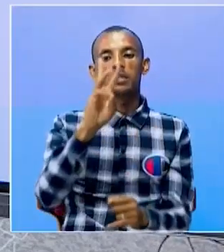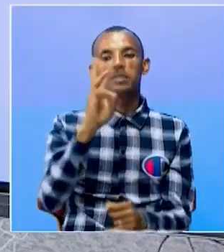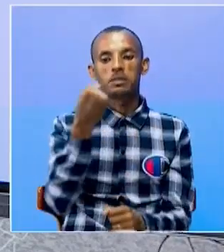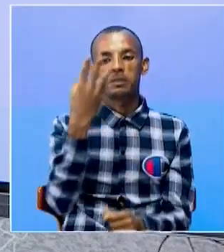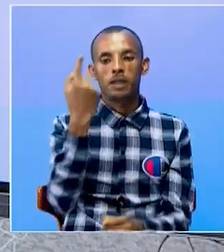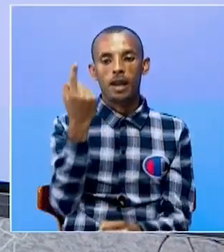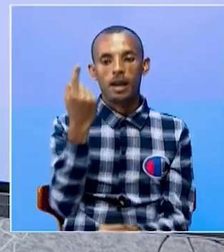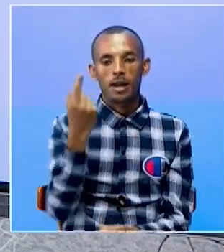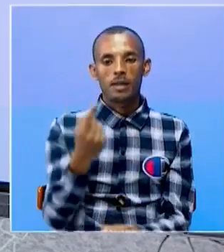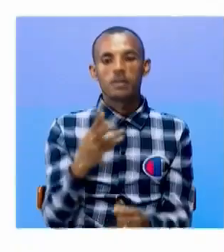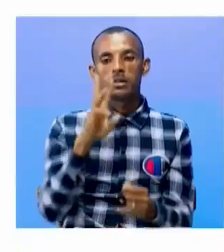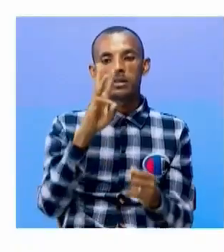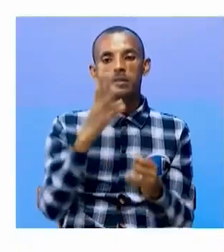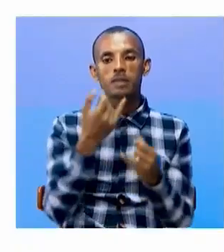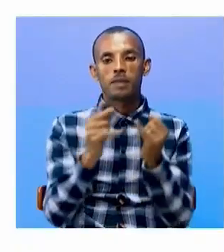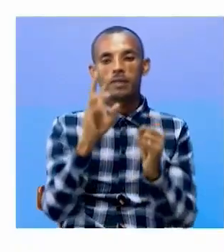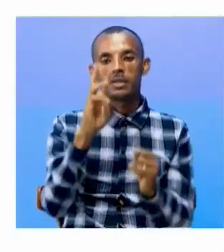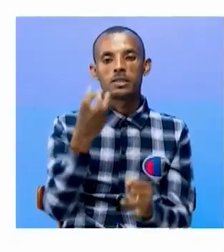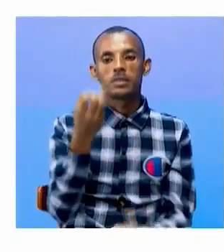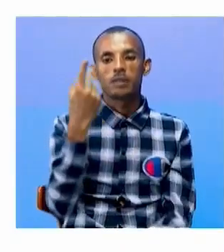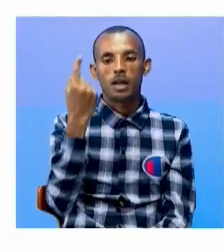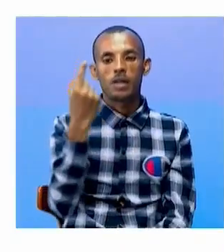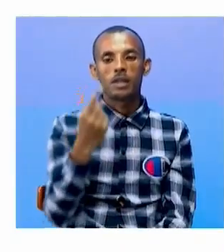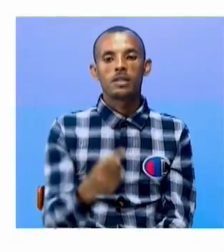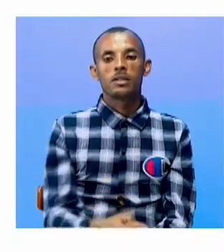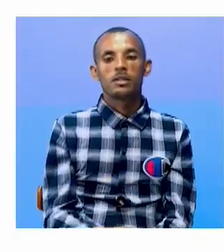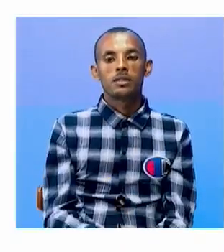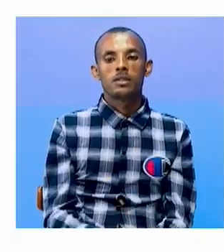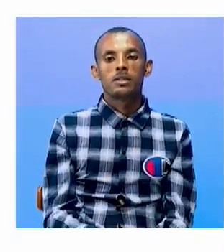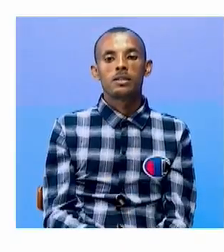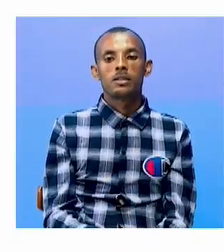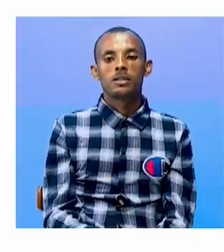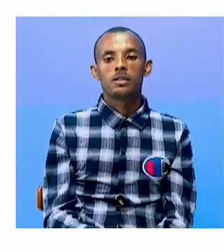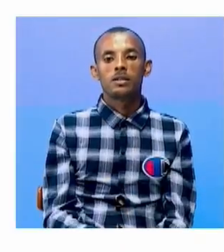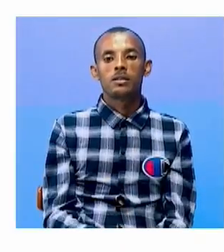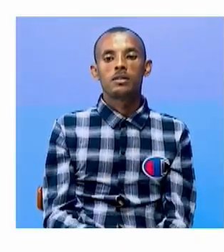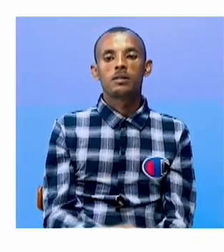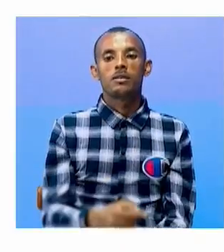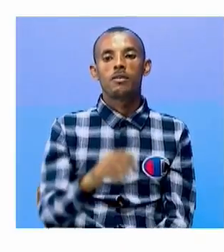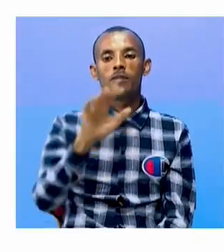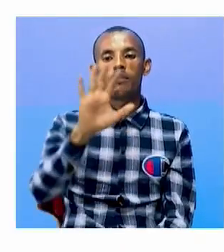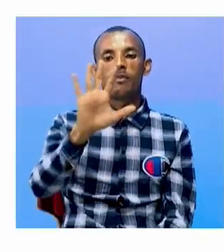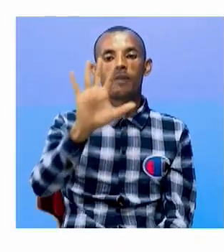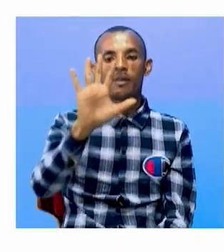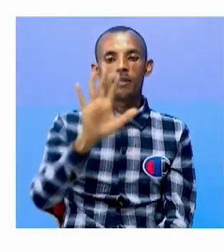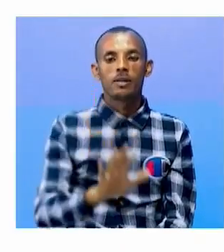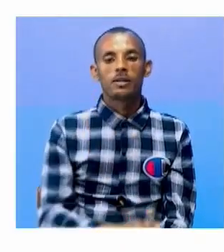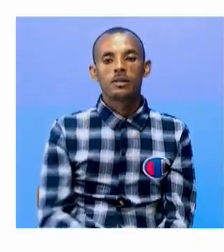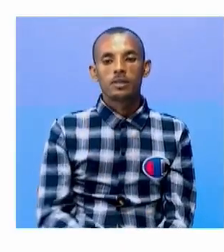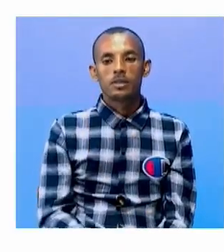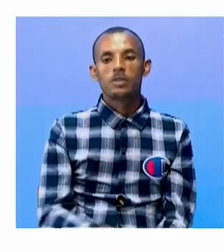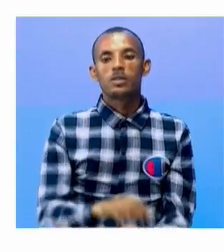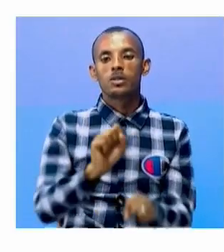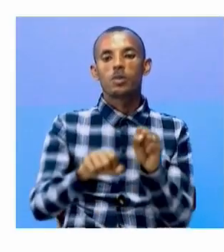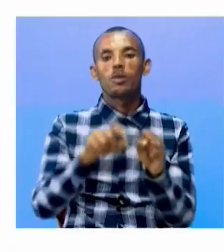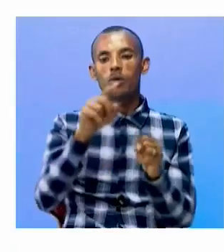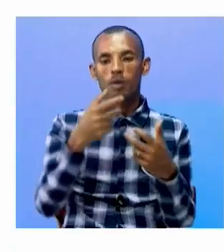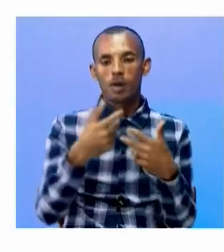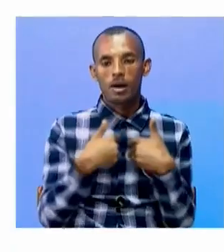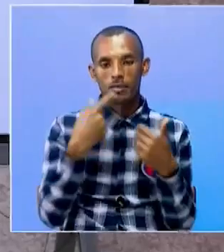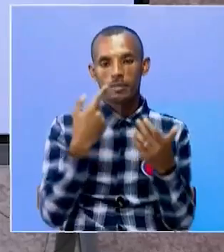you can just factor this, simplify this. 6 by 6, it is 1. You have 5. So you have this